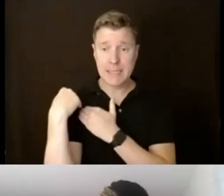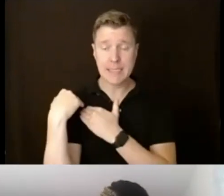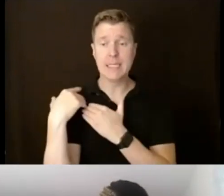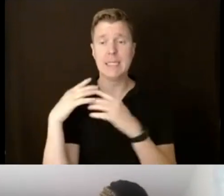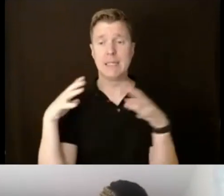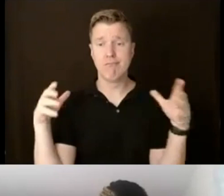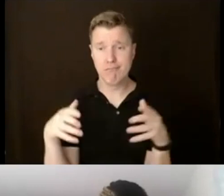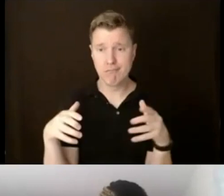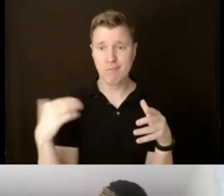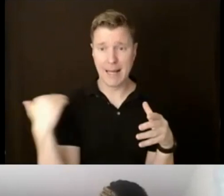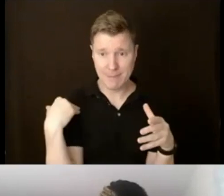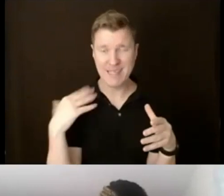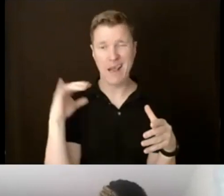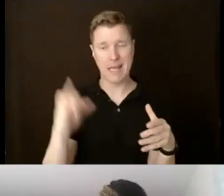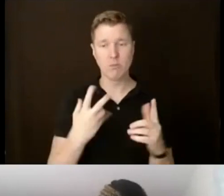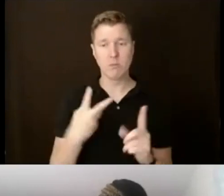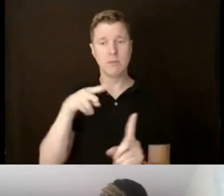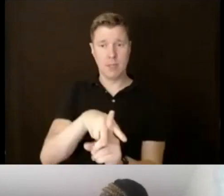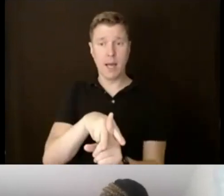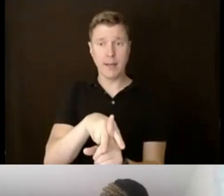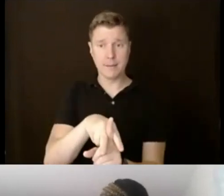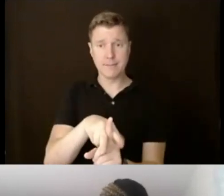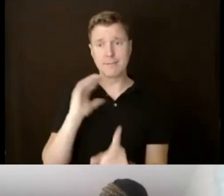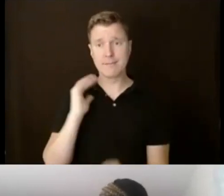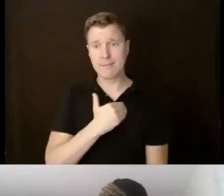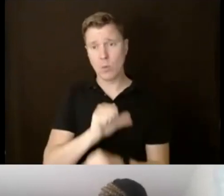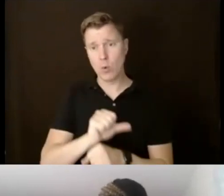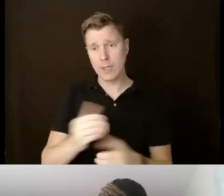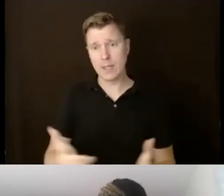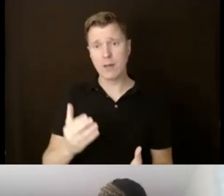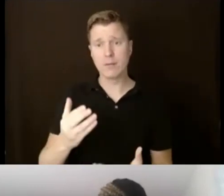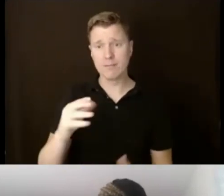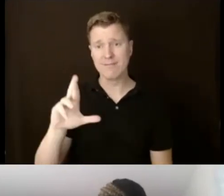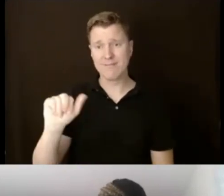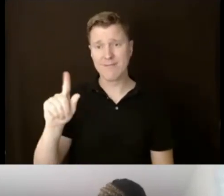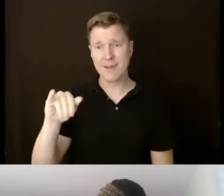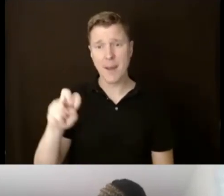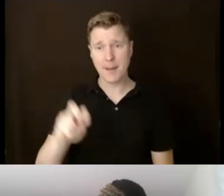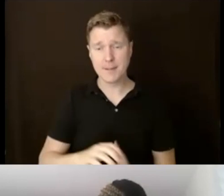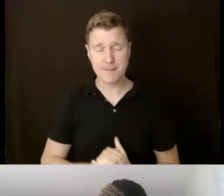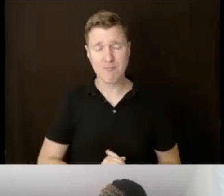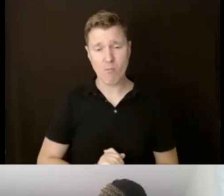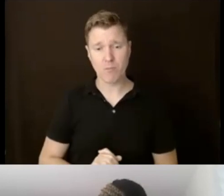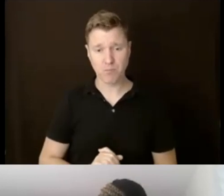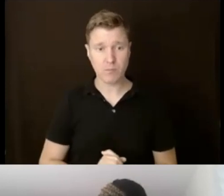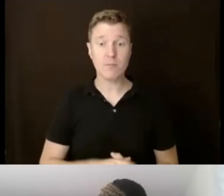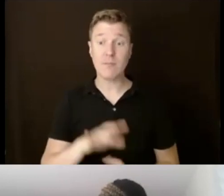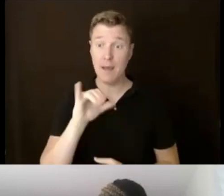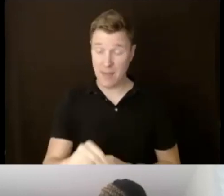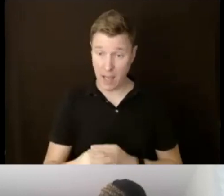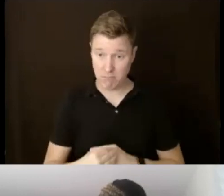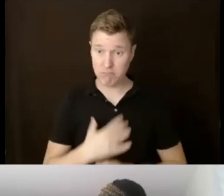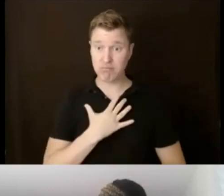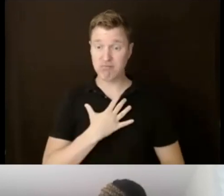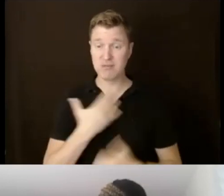apply also to our work at Reliance. And so this inspires us, the fact